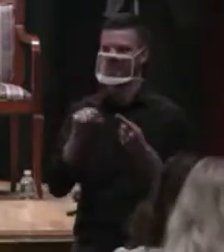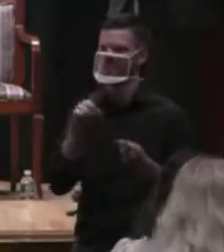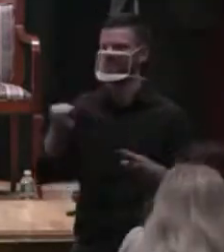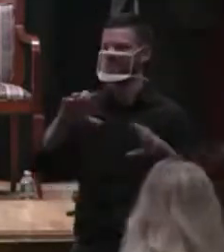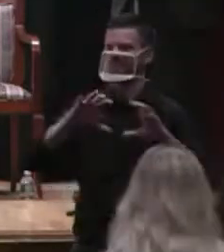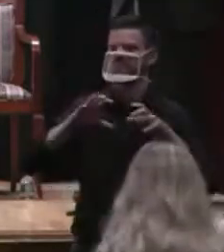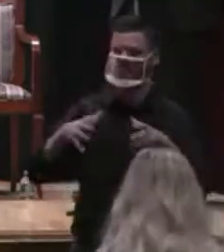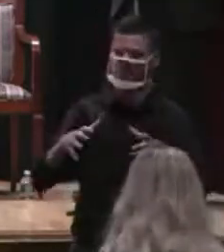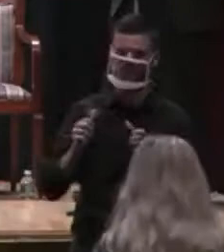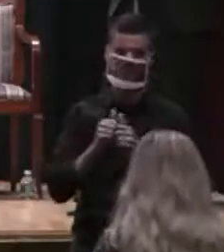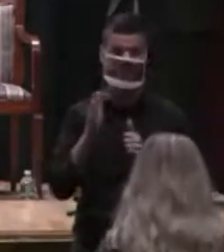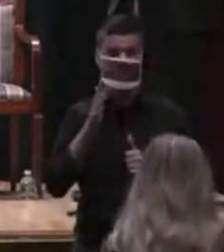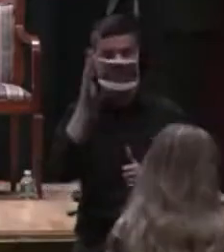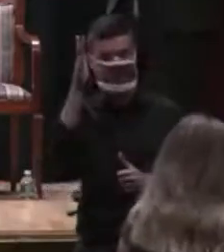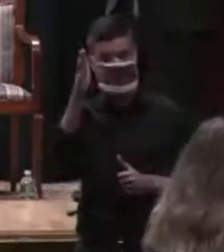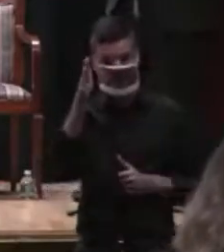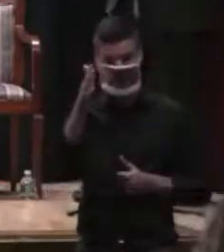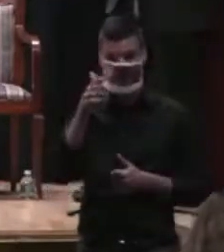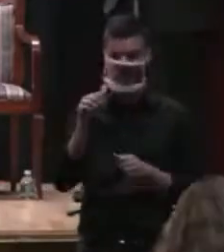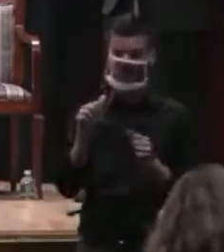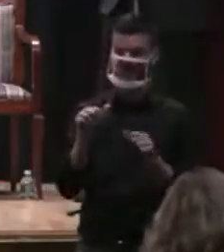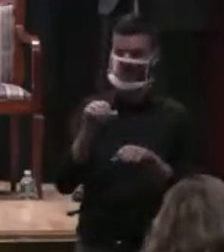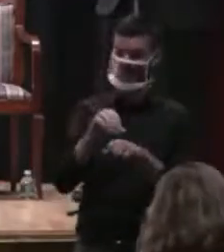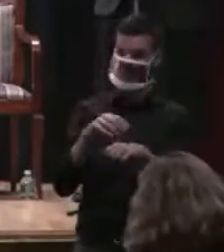cohort with their futures in healthcare.